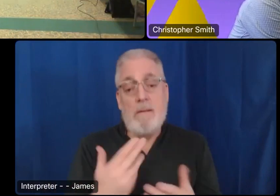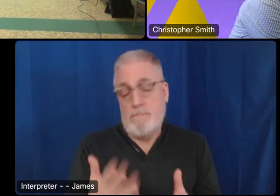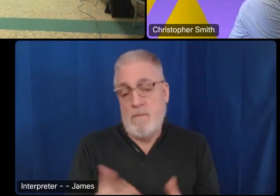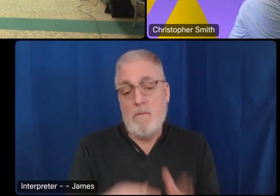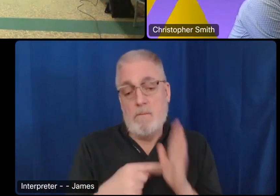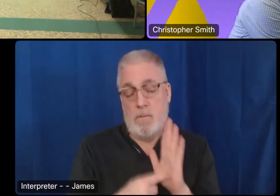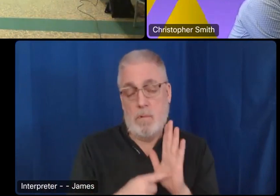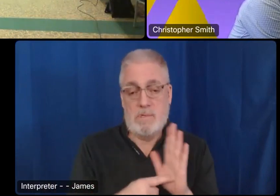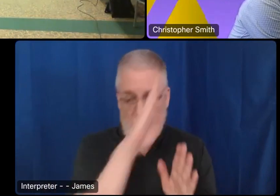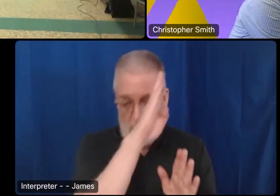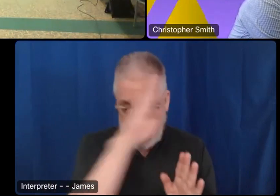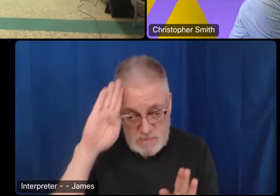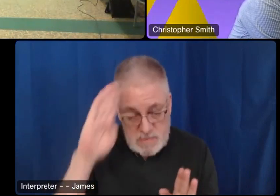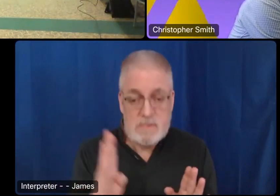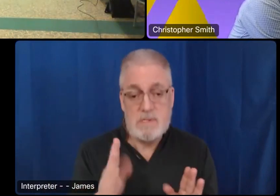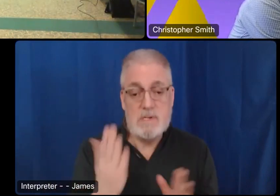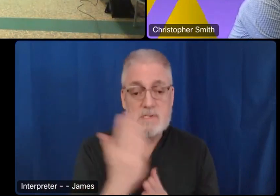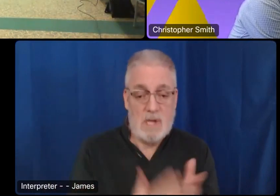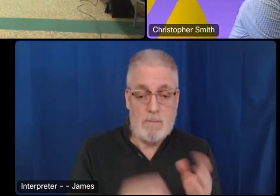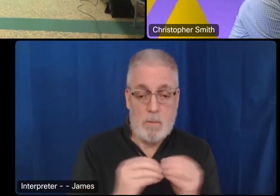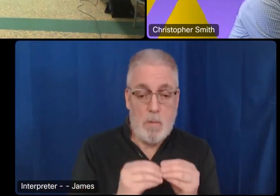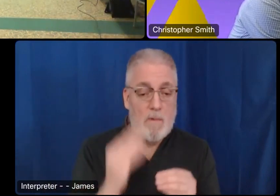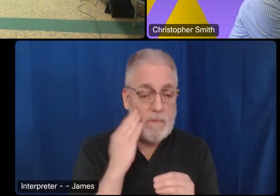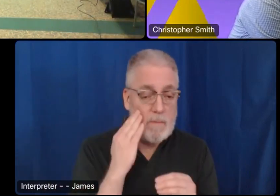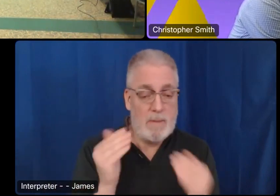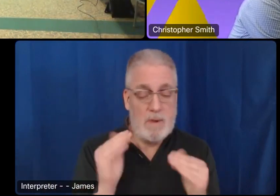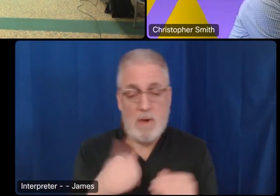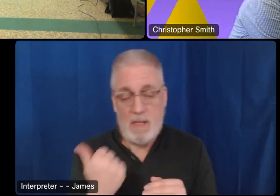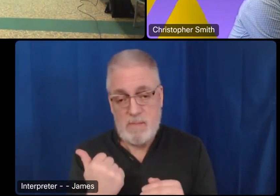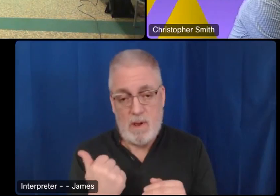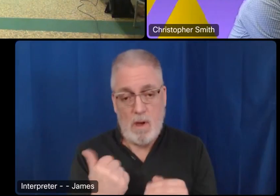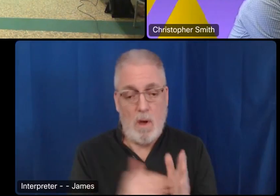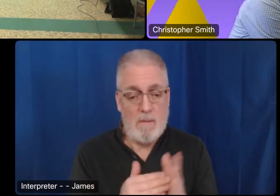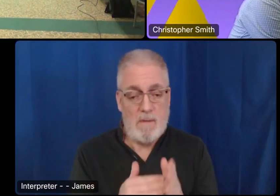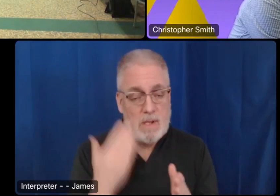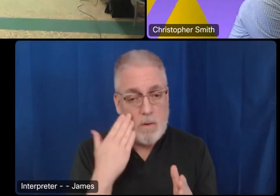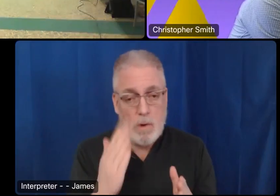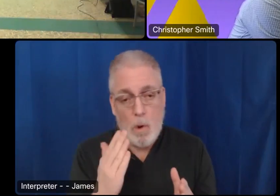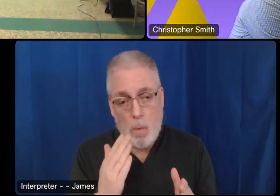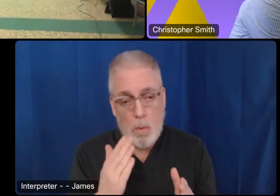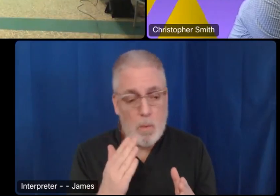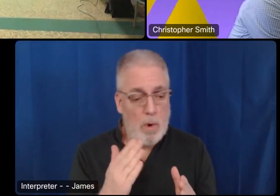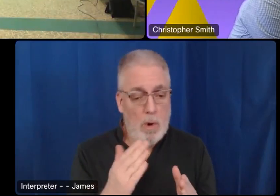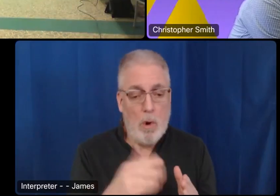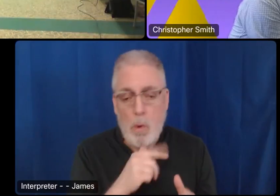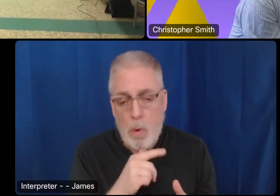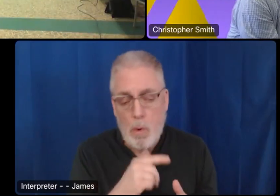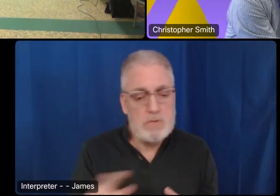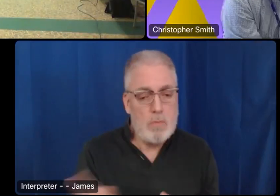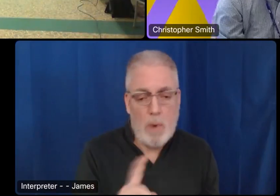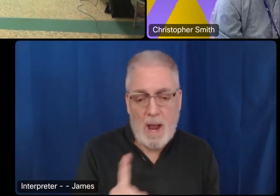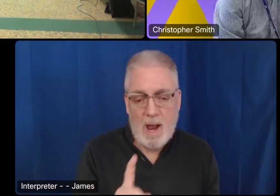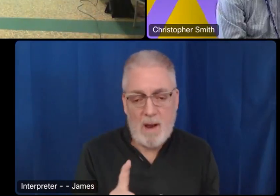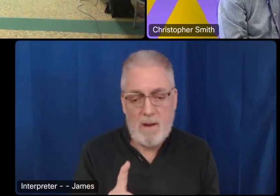they don't always know what's available in their region, and they don't always have the connections that they need to understand the full spectrum